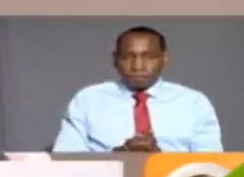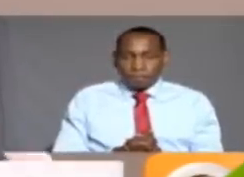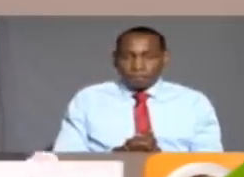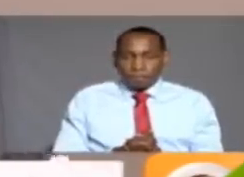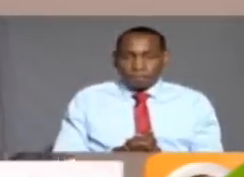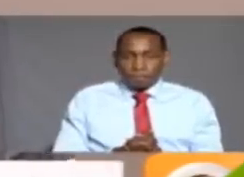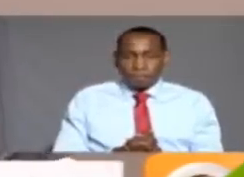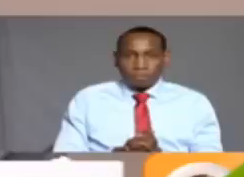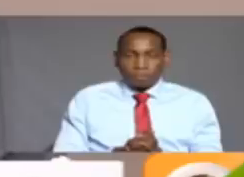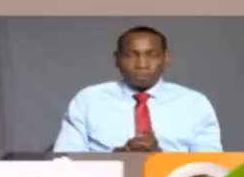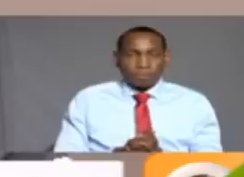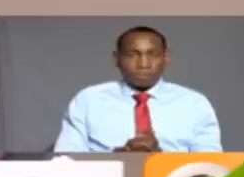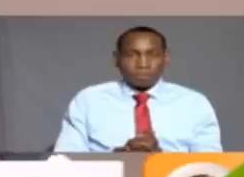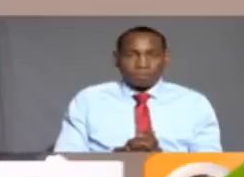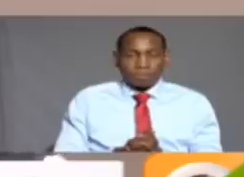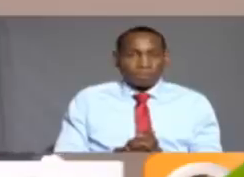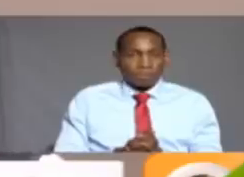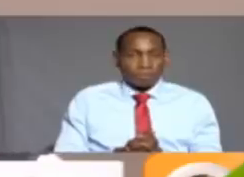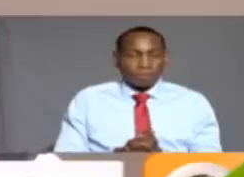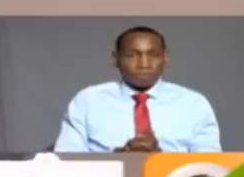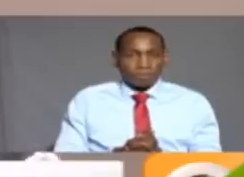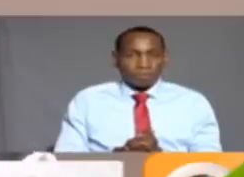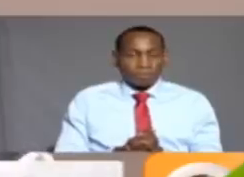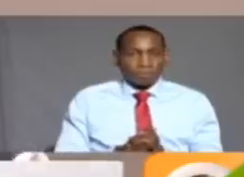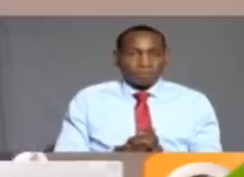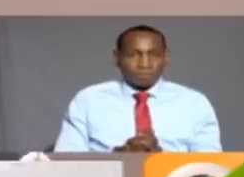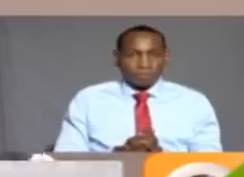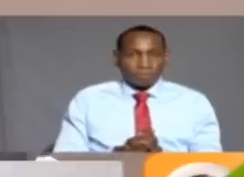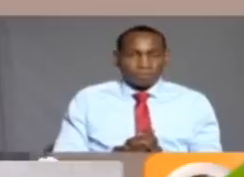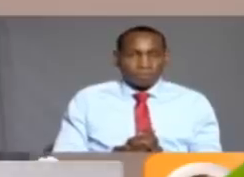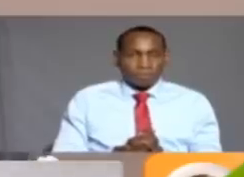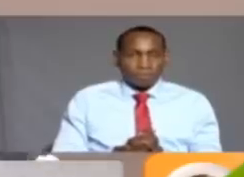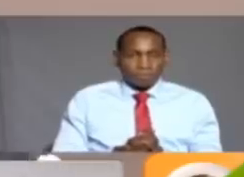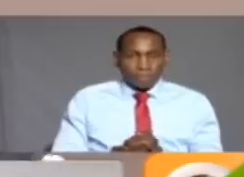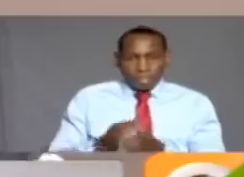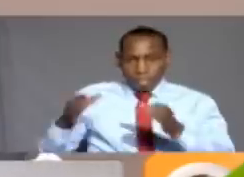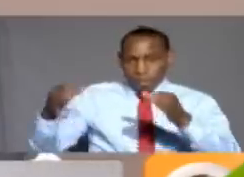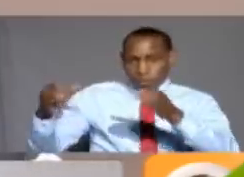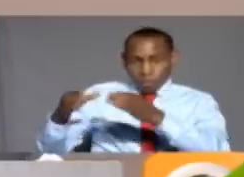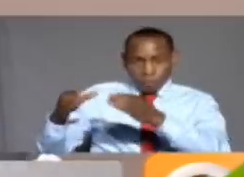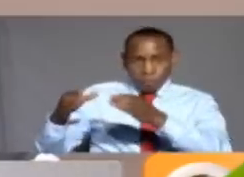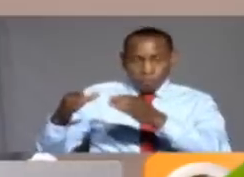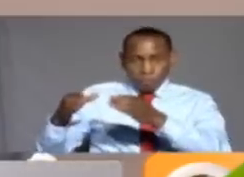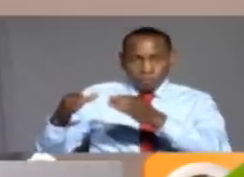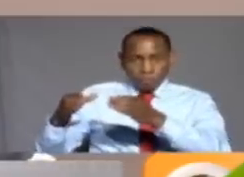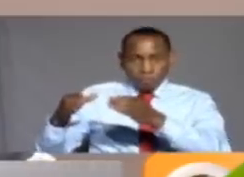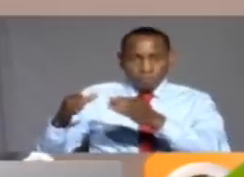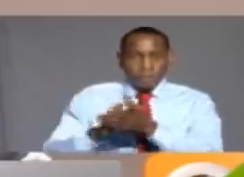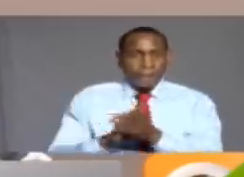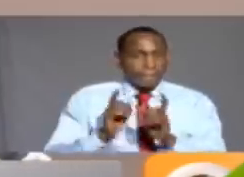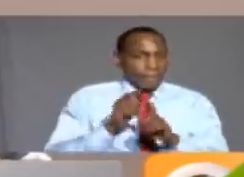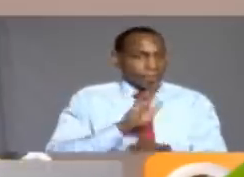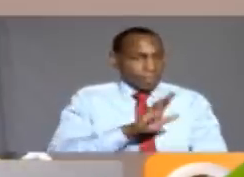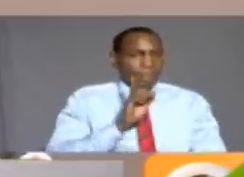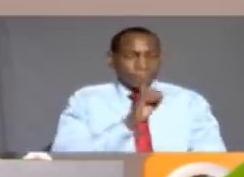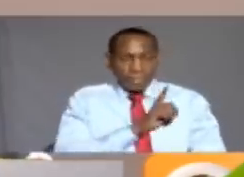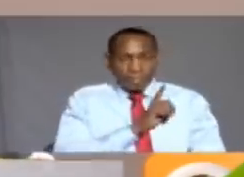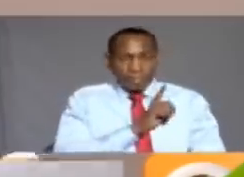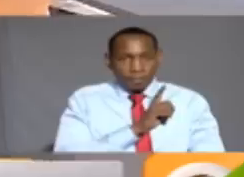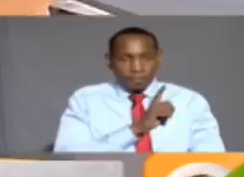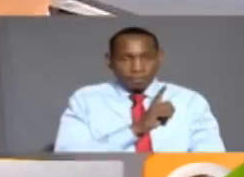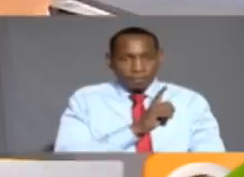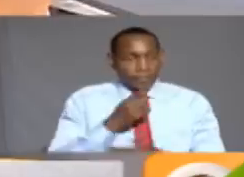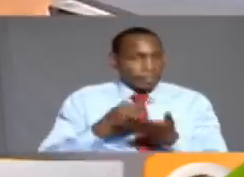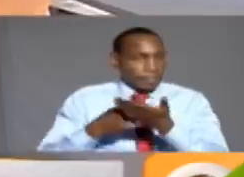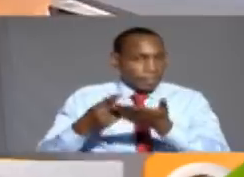they want us to believe it is the President. Like what? What are you saying? Our party. Like what? I mean, Some of those statements. Let me first finish this. Some of those statements. No, it's not